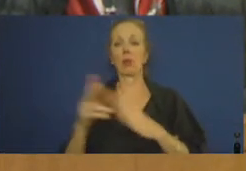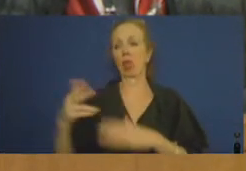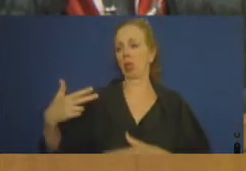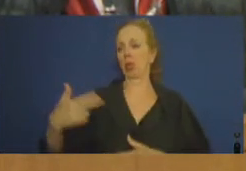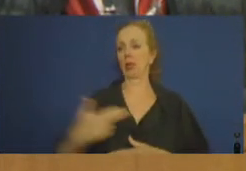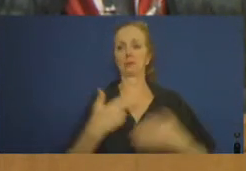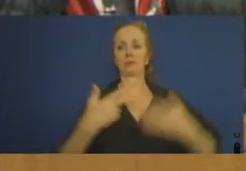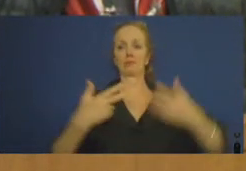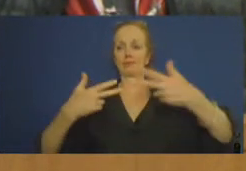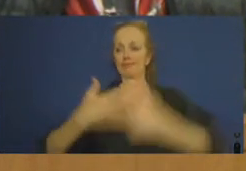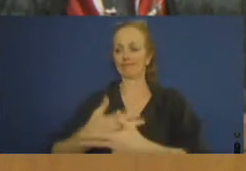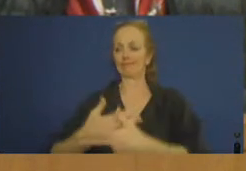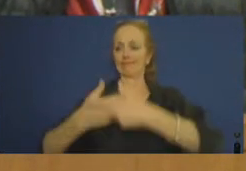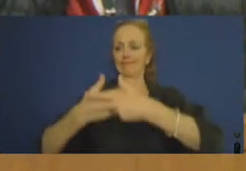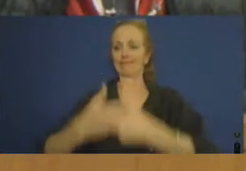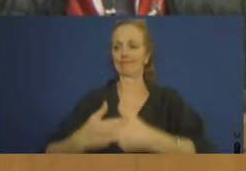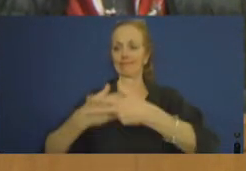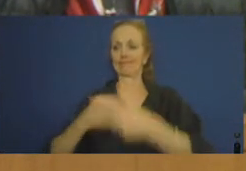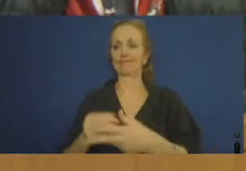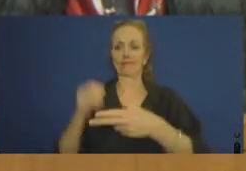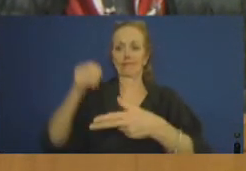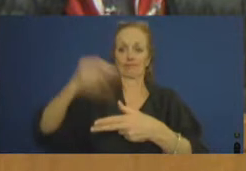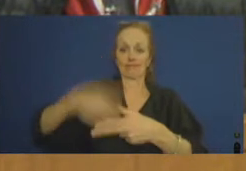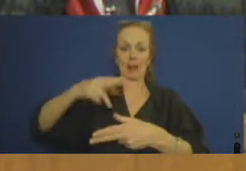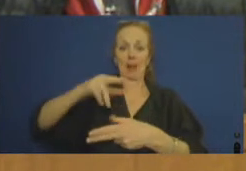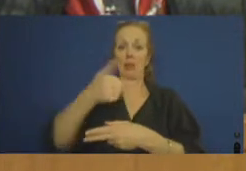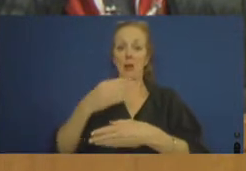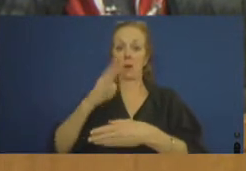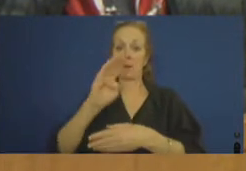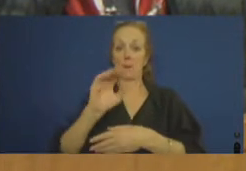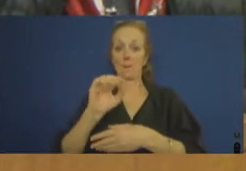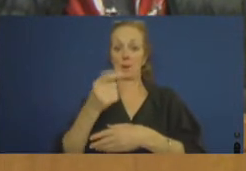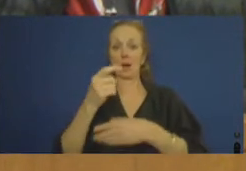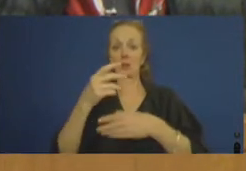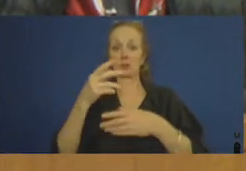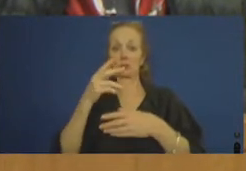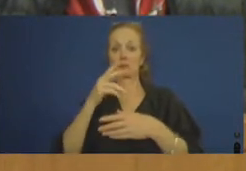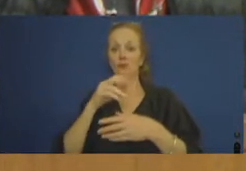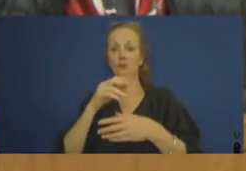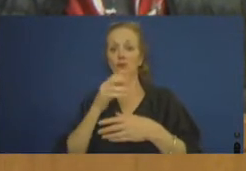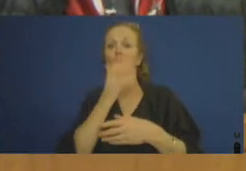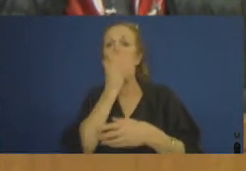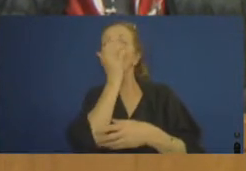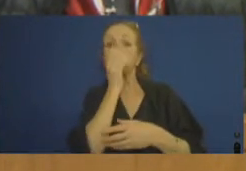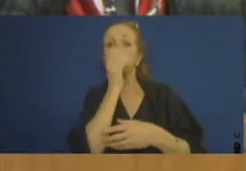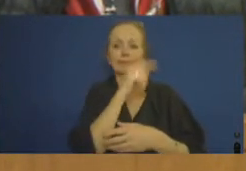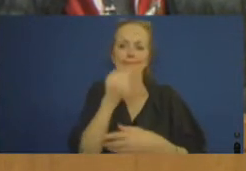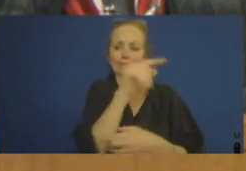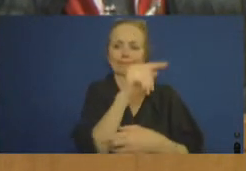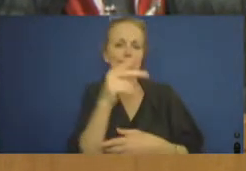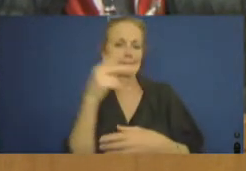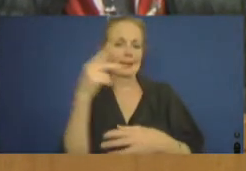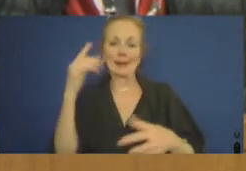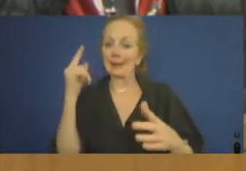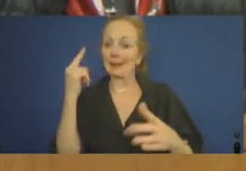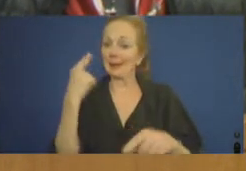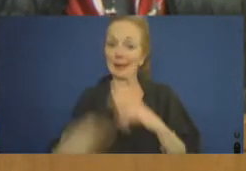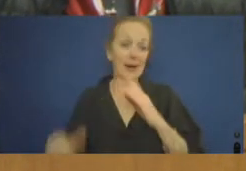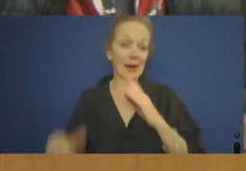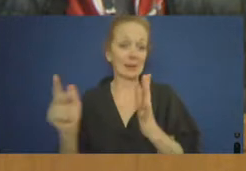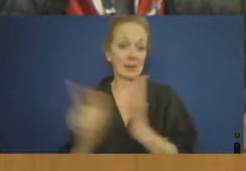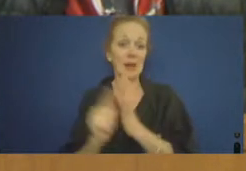dumpster to dump. We have other box trucks that won't be able to come in. So the other thing is SunCap